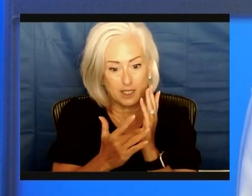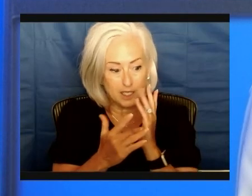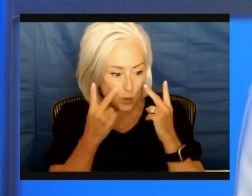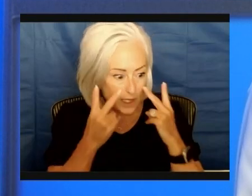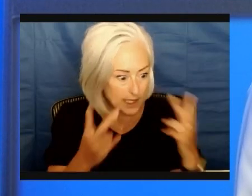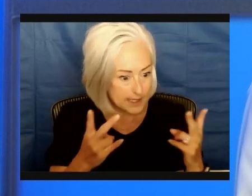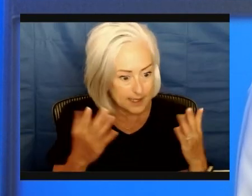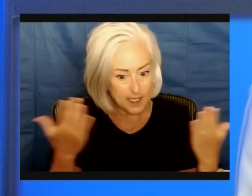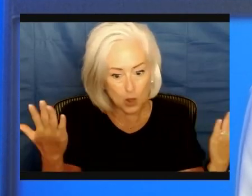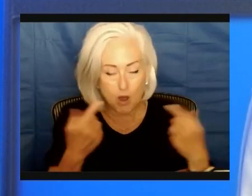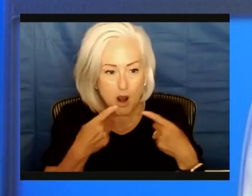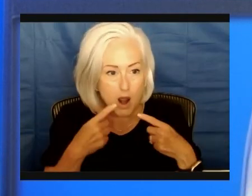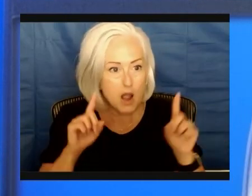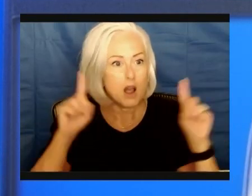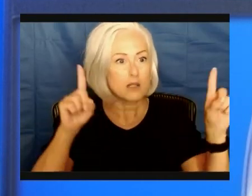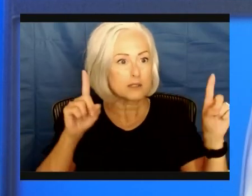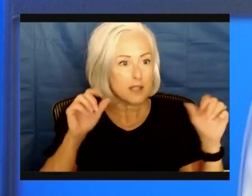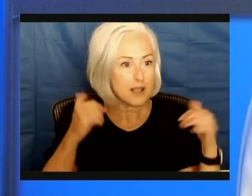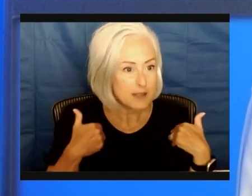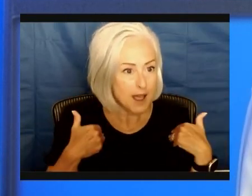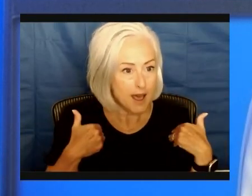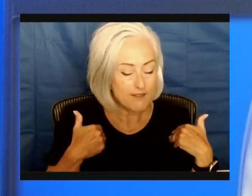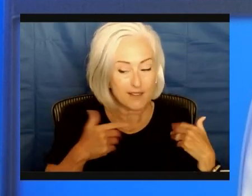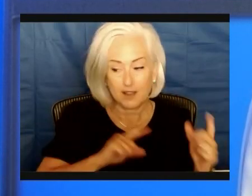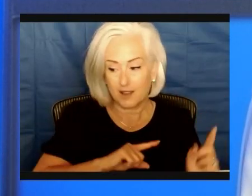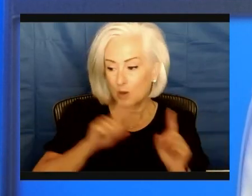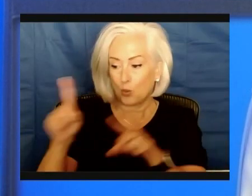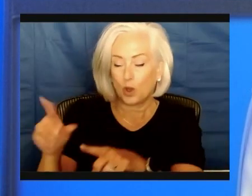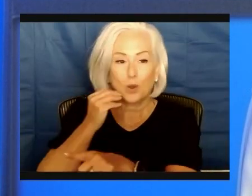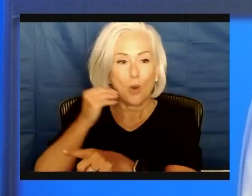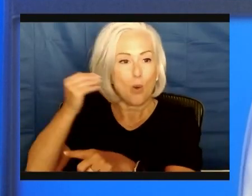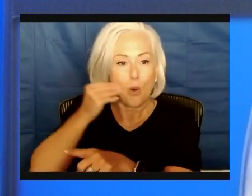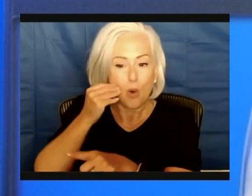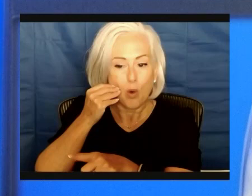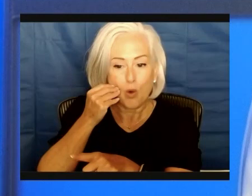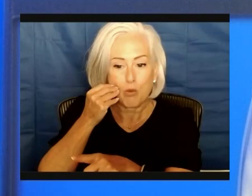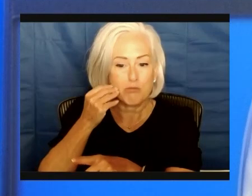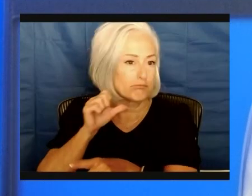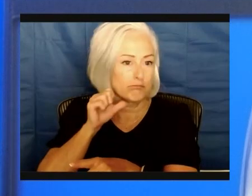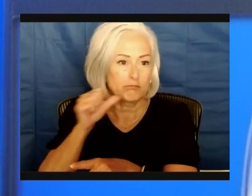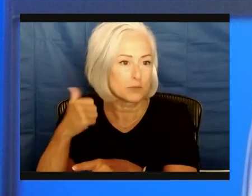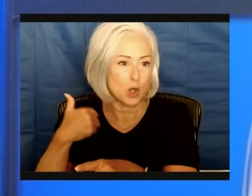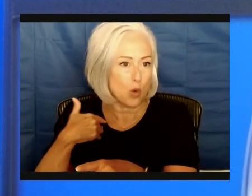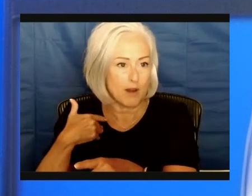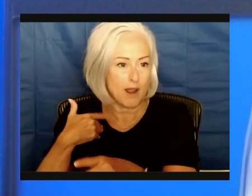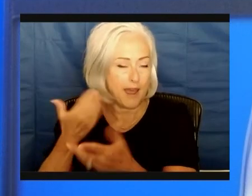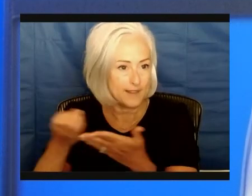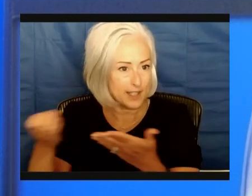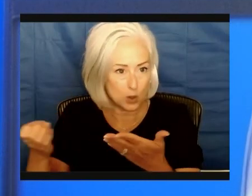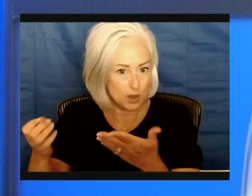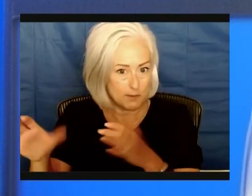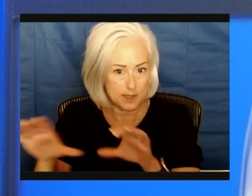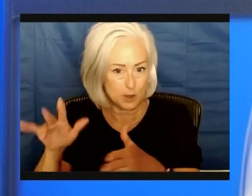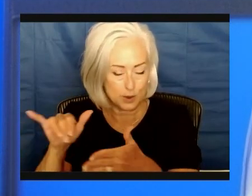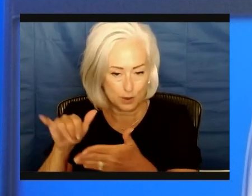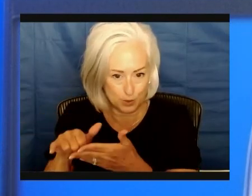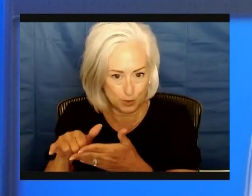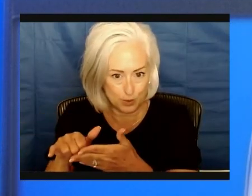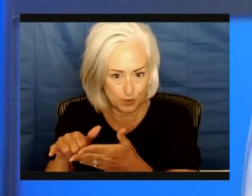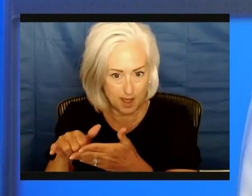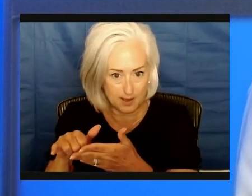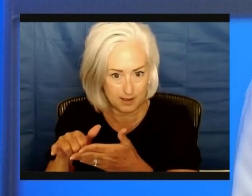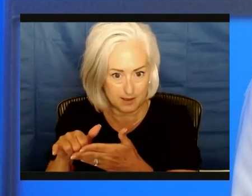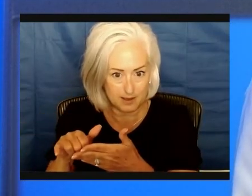and face that even now the CRM was not functioning for a couple of months since we came here. It's not